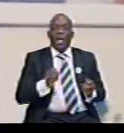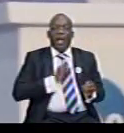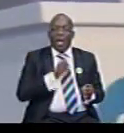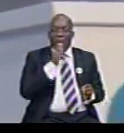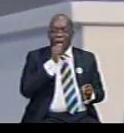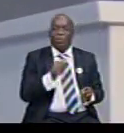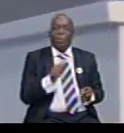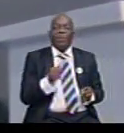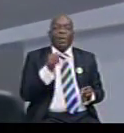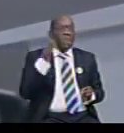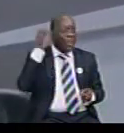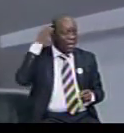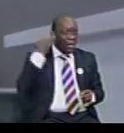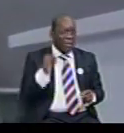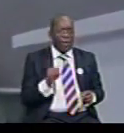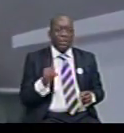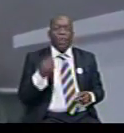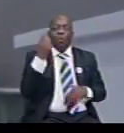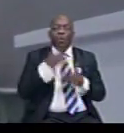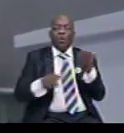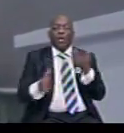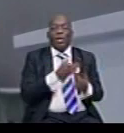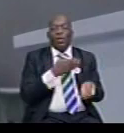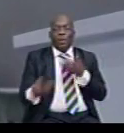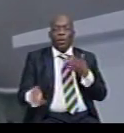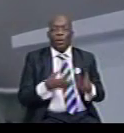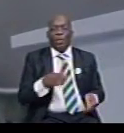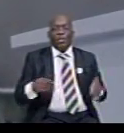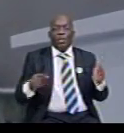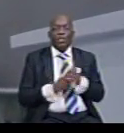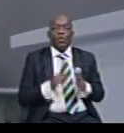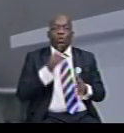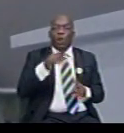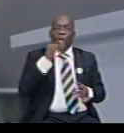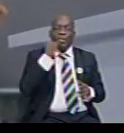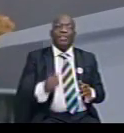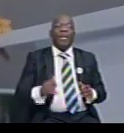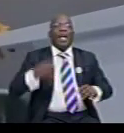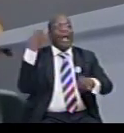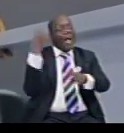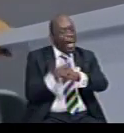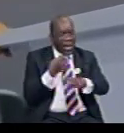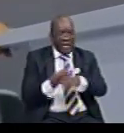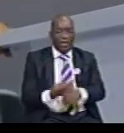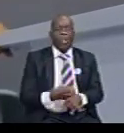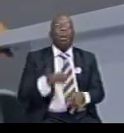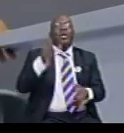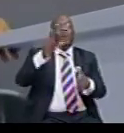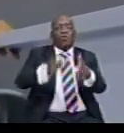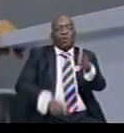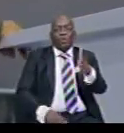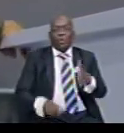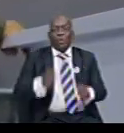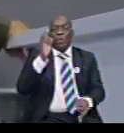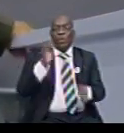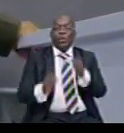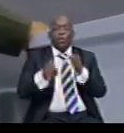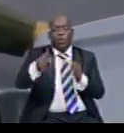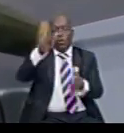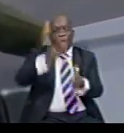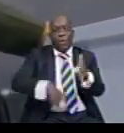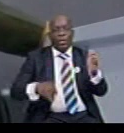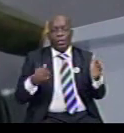quadratic, whatever. This one is too tough. Lower it. If you lower it, your students will